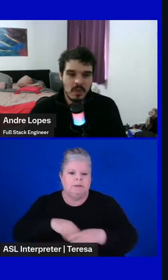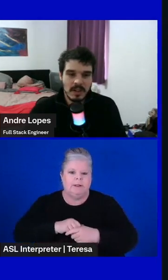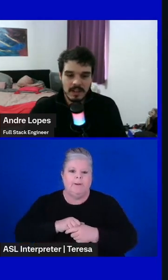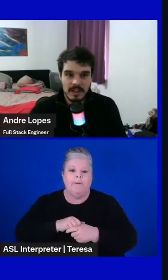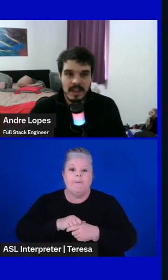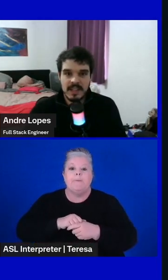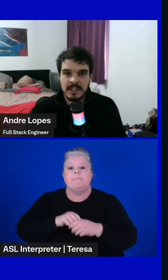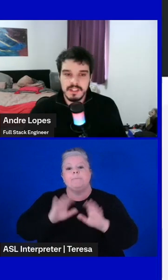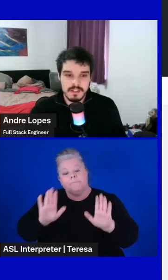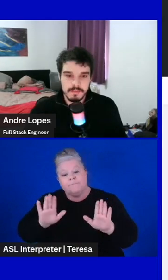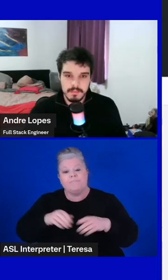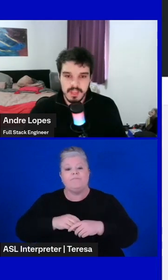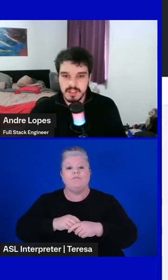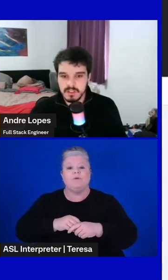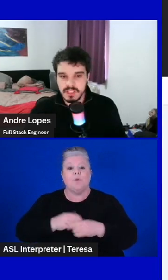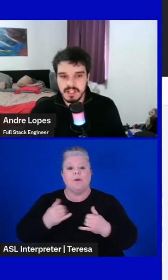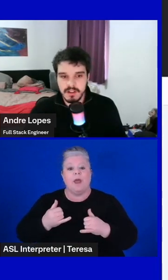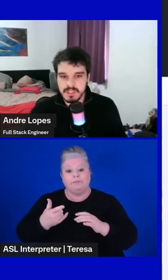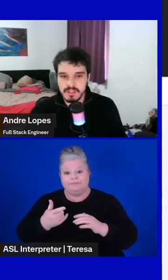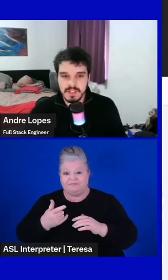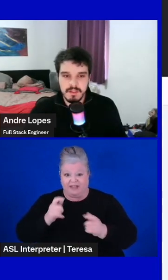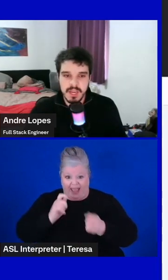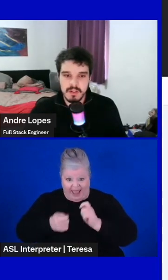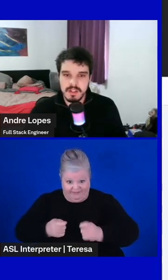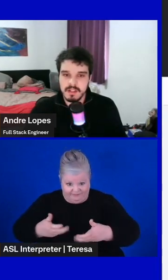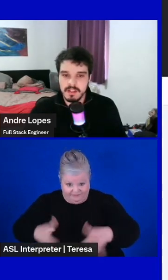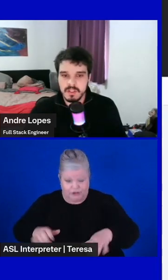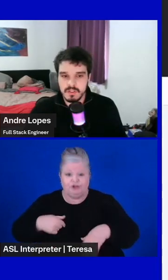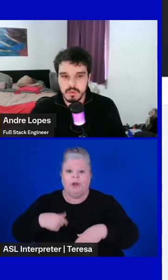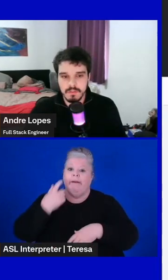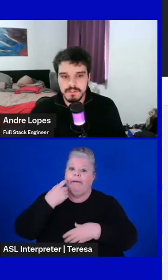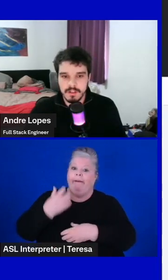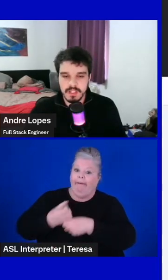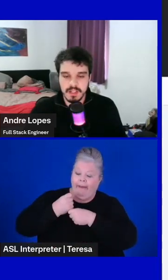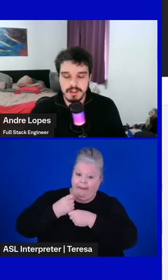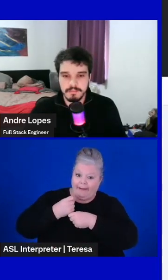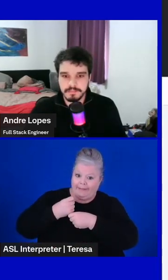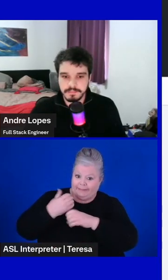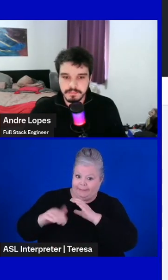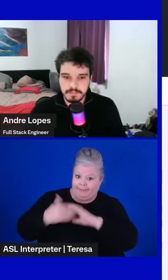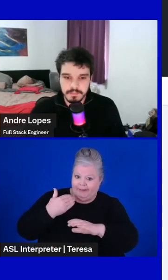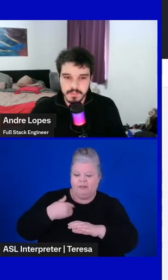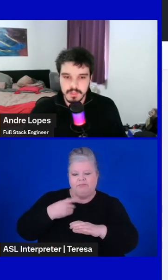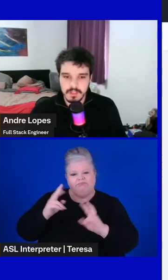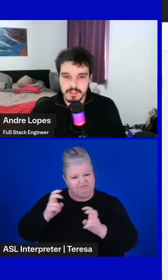Okay, so added here, and you see that I received an email here. Is just to confirm the